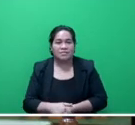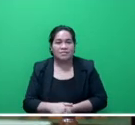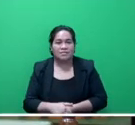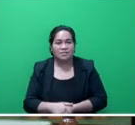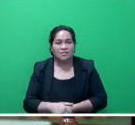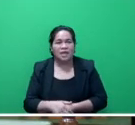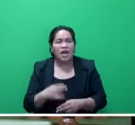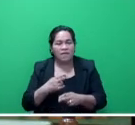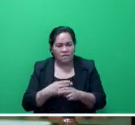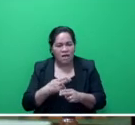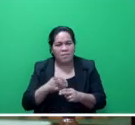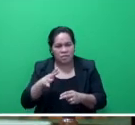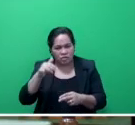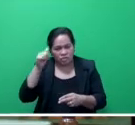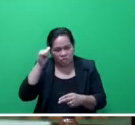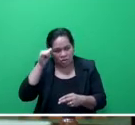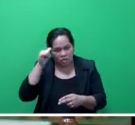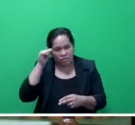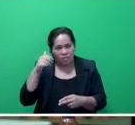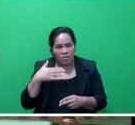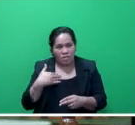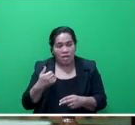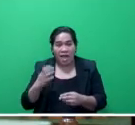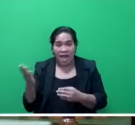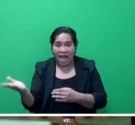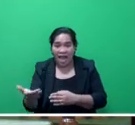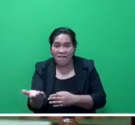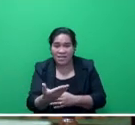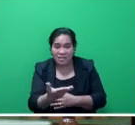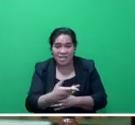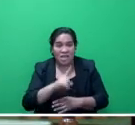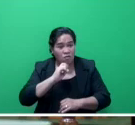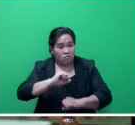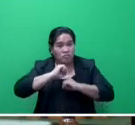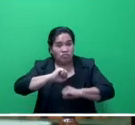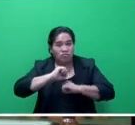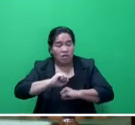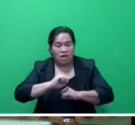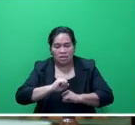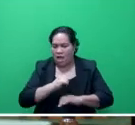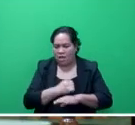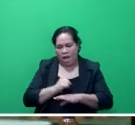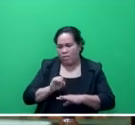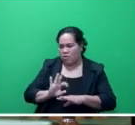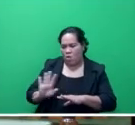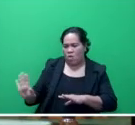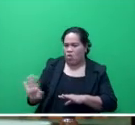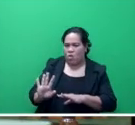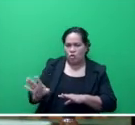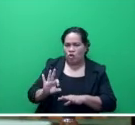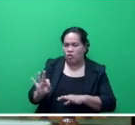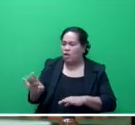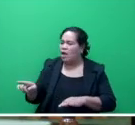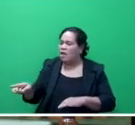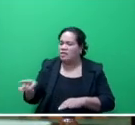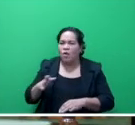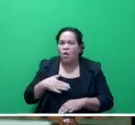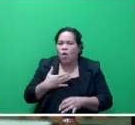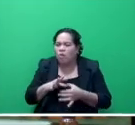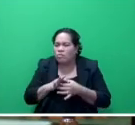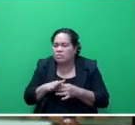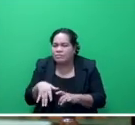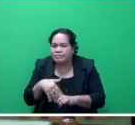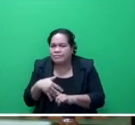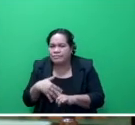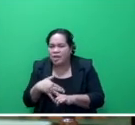farmers knew very well, Mr. Speaker, sir, that a harvesting boycott could never be in their interest. It could only serve the interests of those who would use our cane farmers